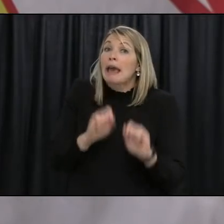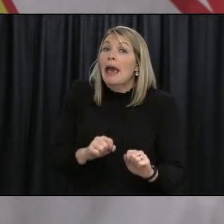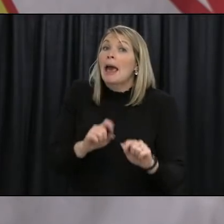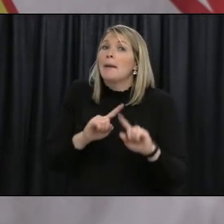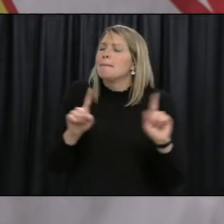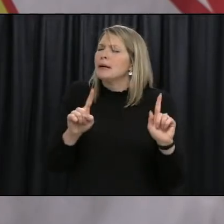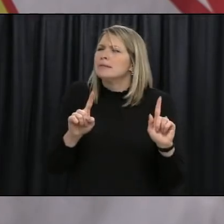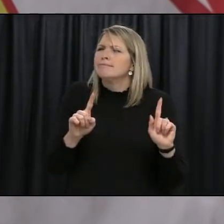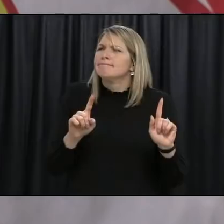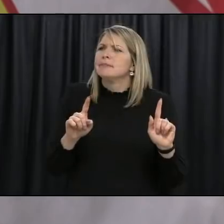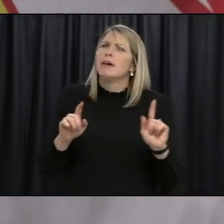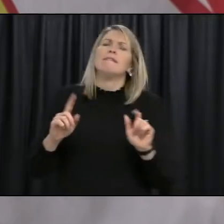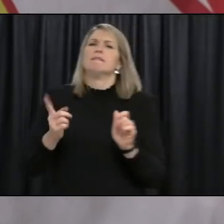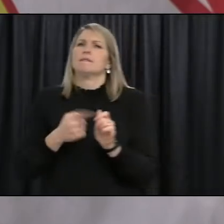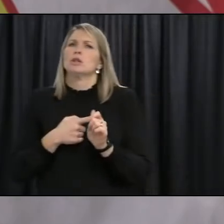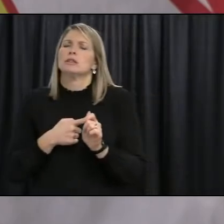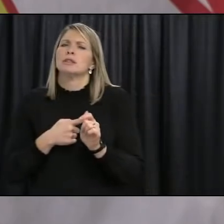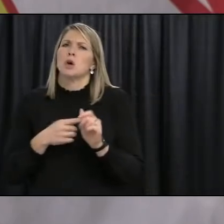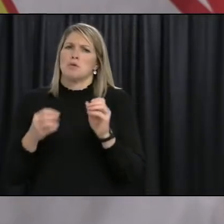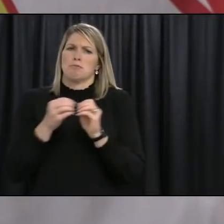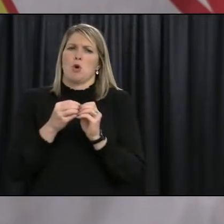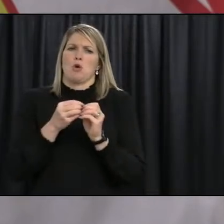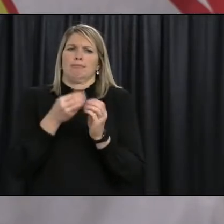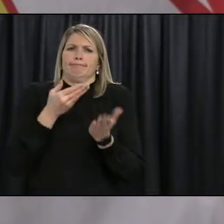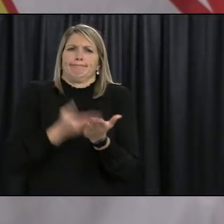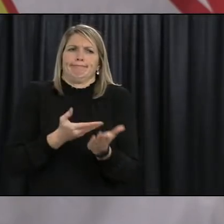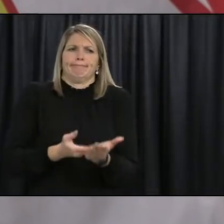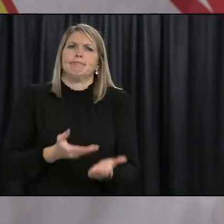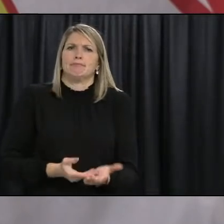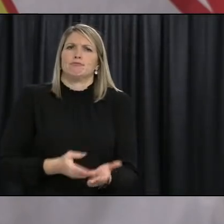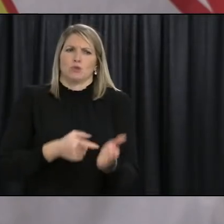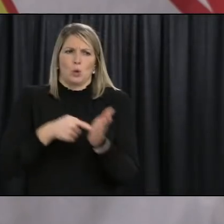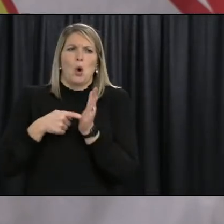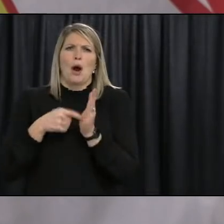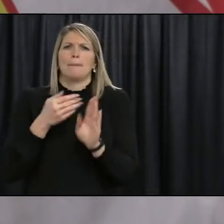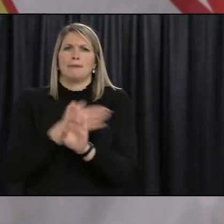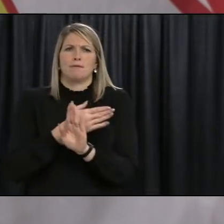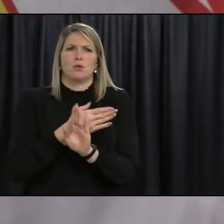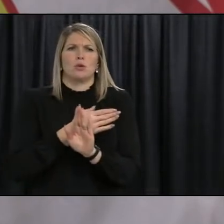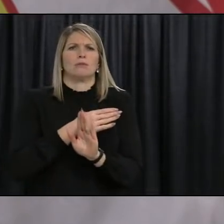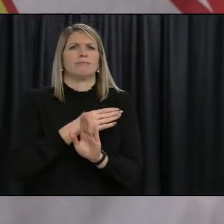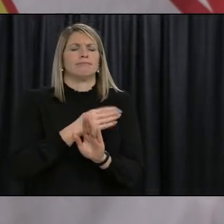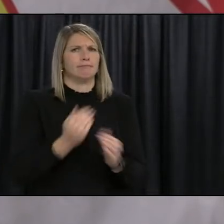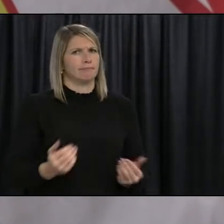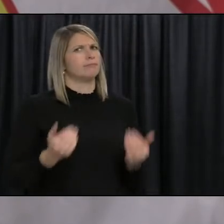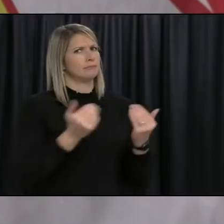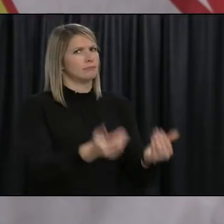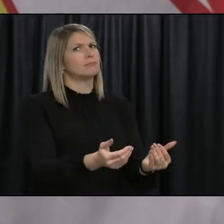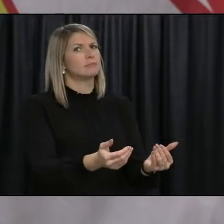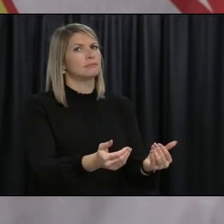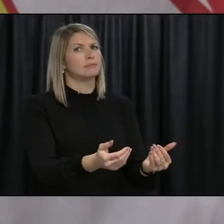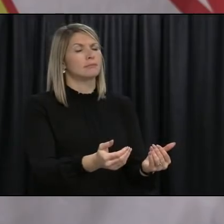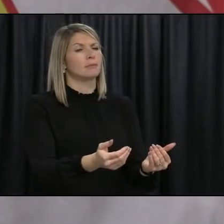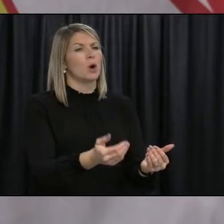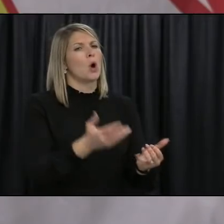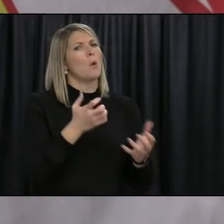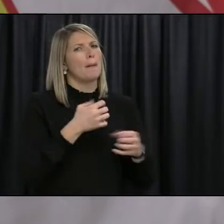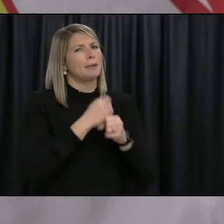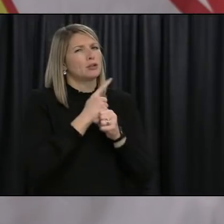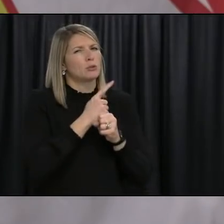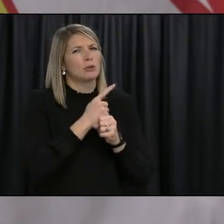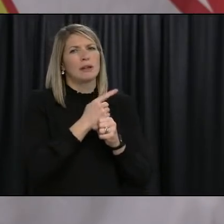done based on evidence, and that will provide us with the